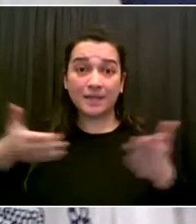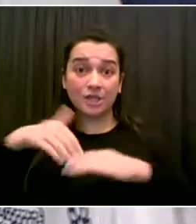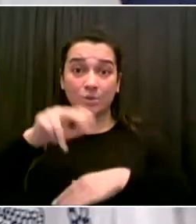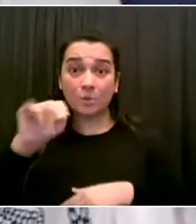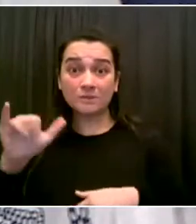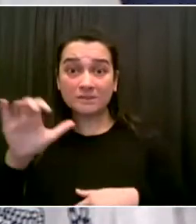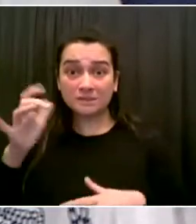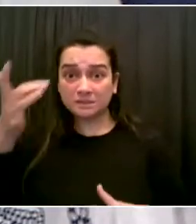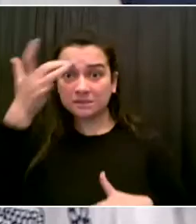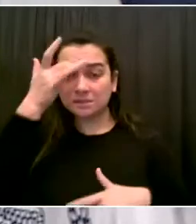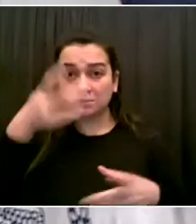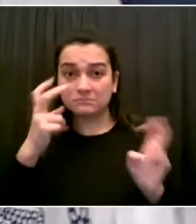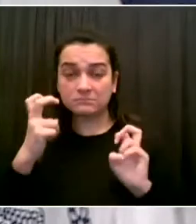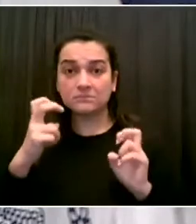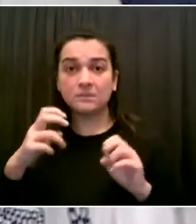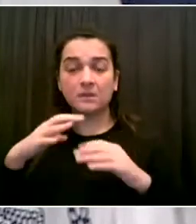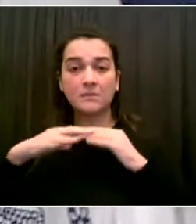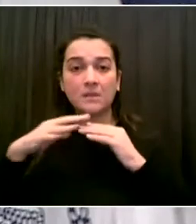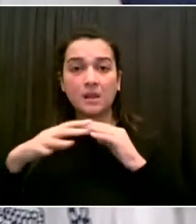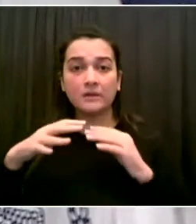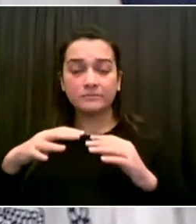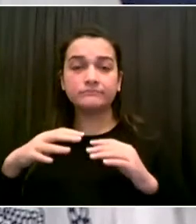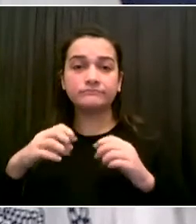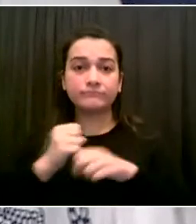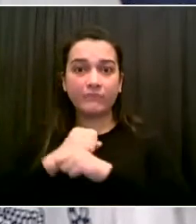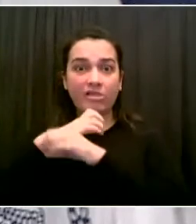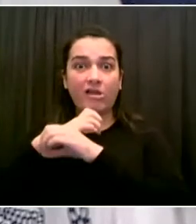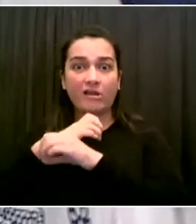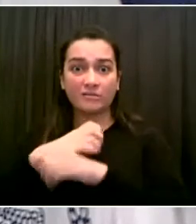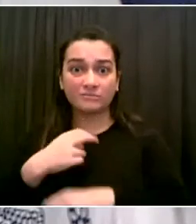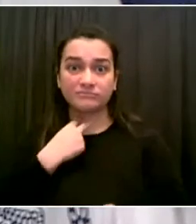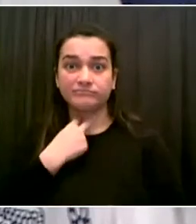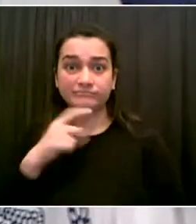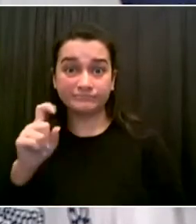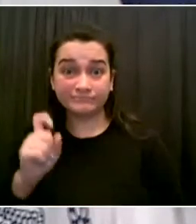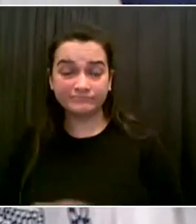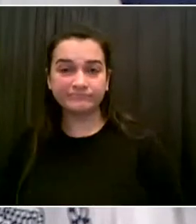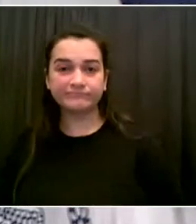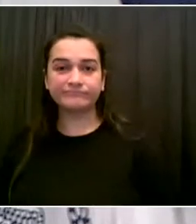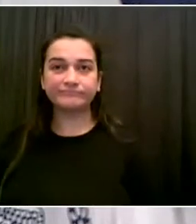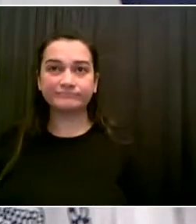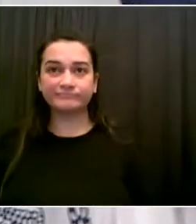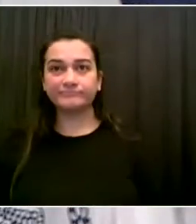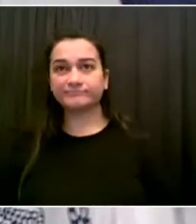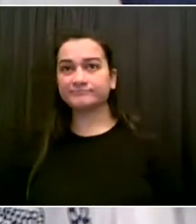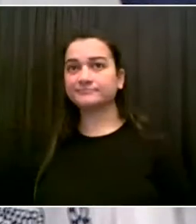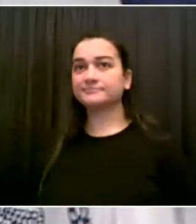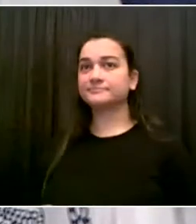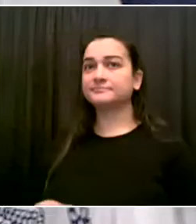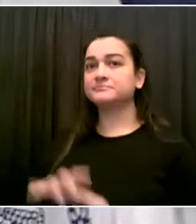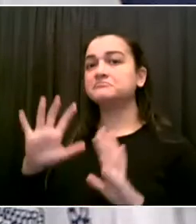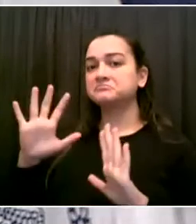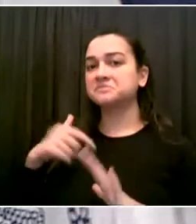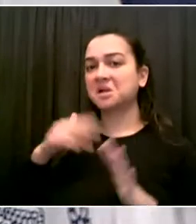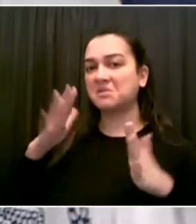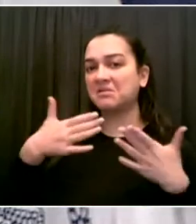canceled and any information we've gotten from the experience here in this city. Dr. Choksi first.